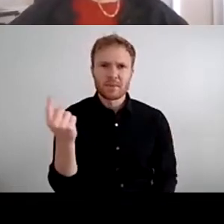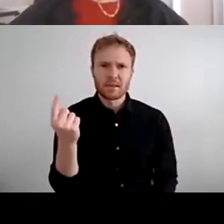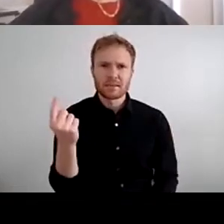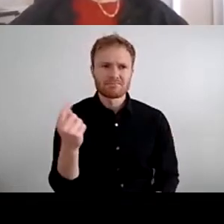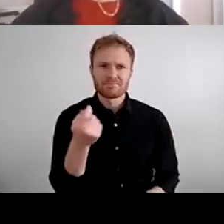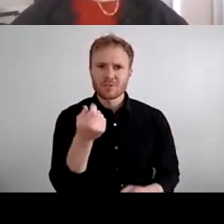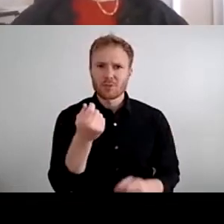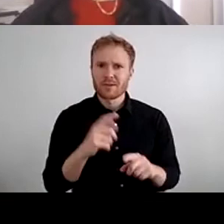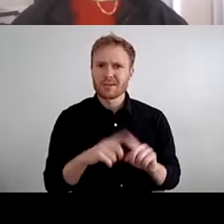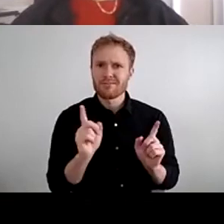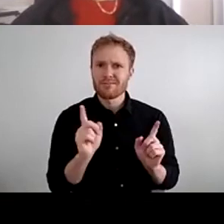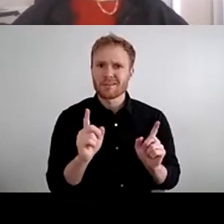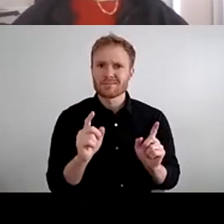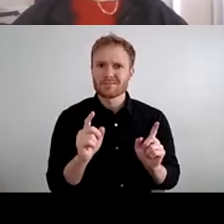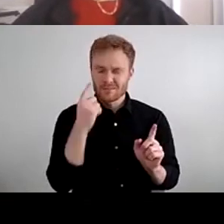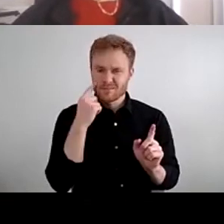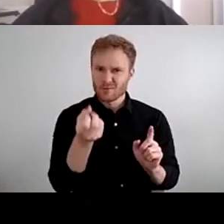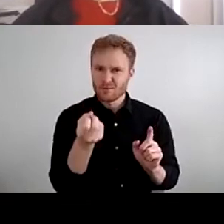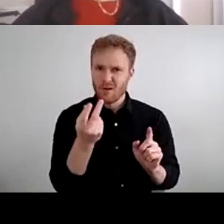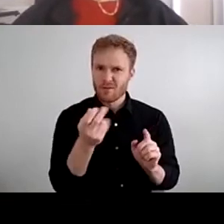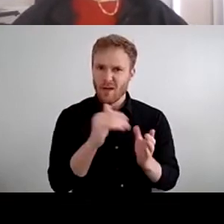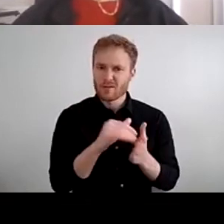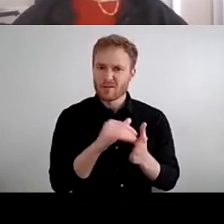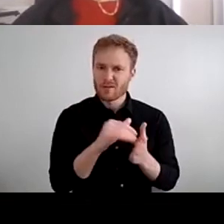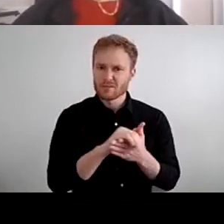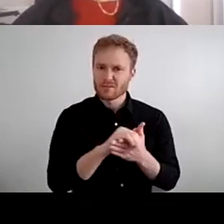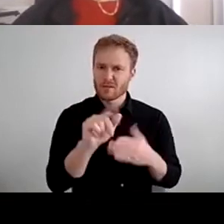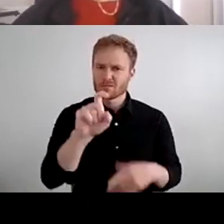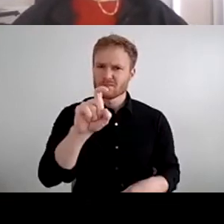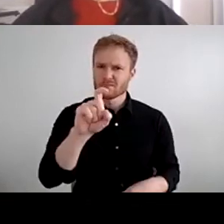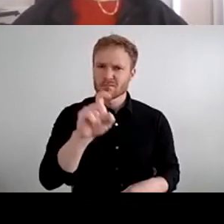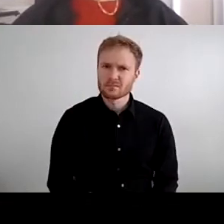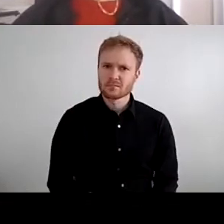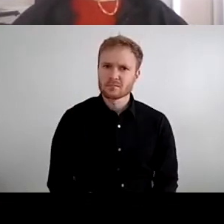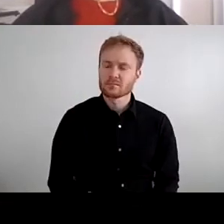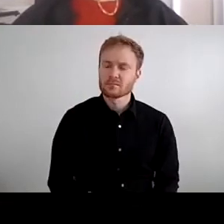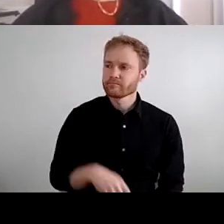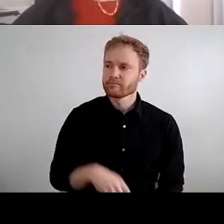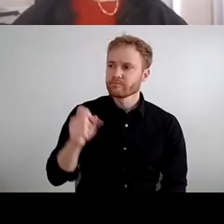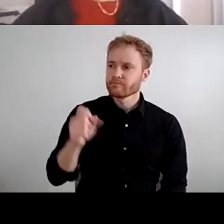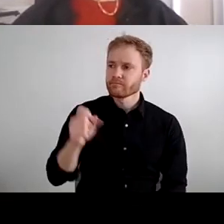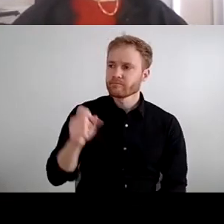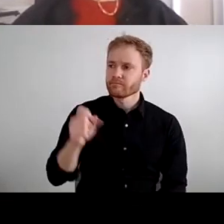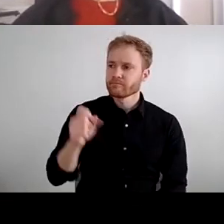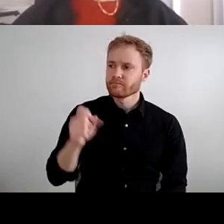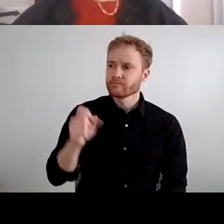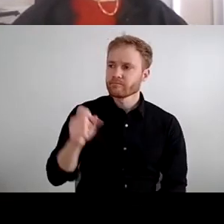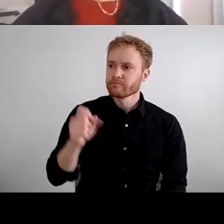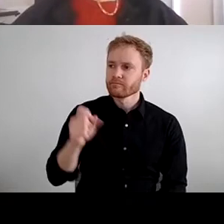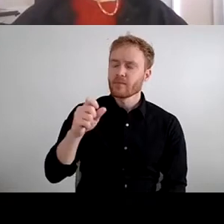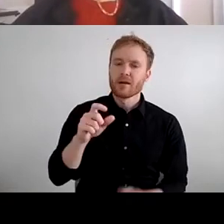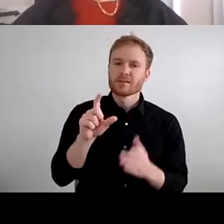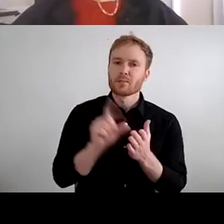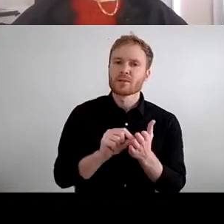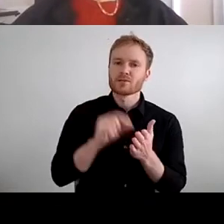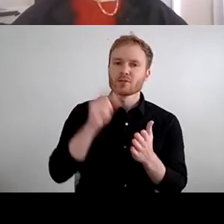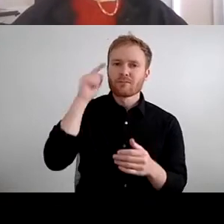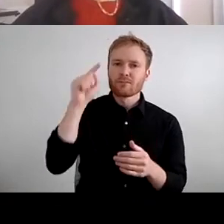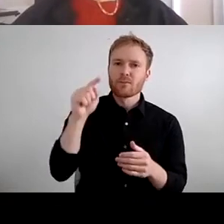different for, what is it, $12,000? Yes, sir. So it's a printer for, it's a very large